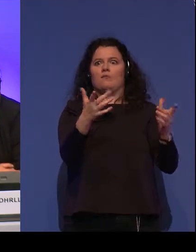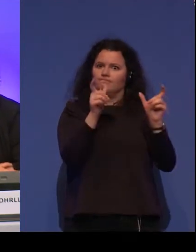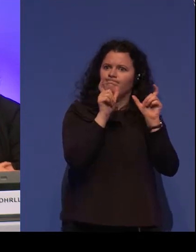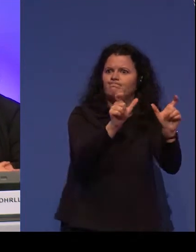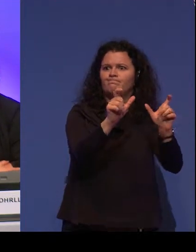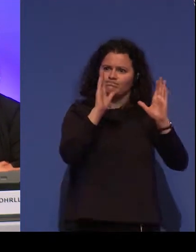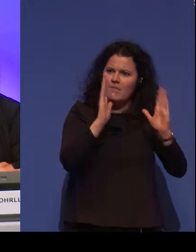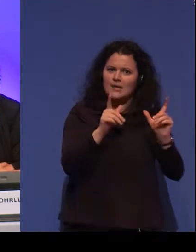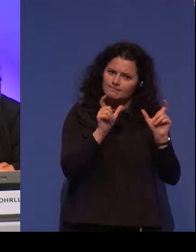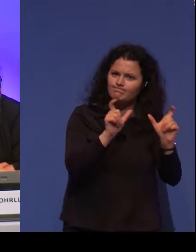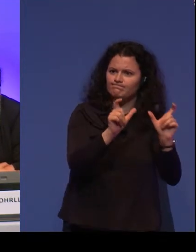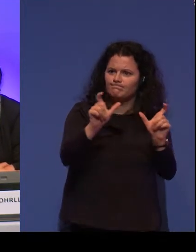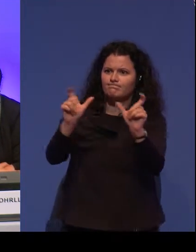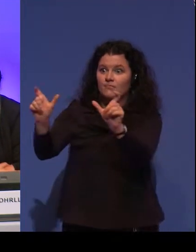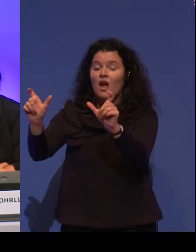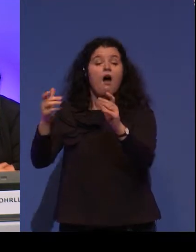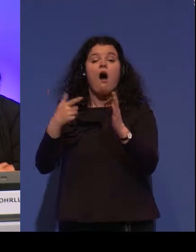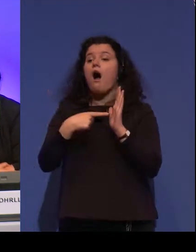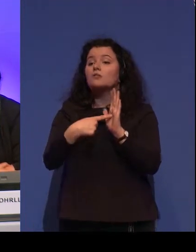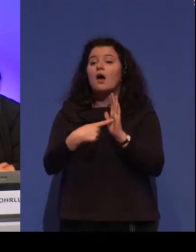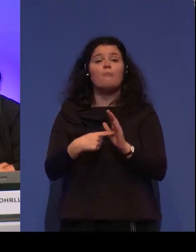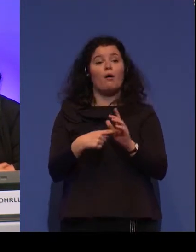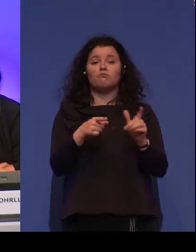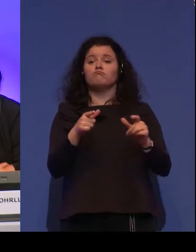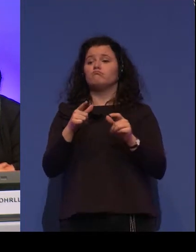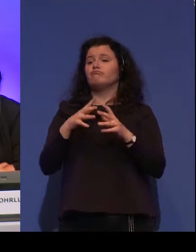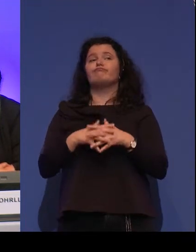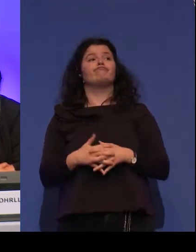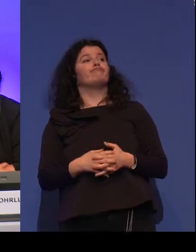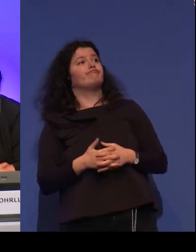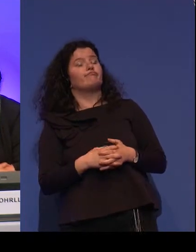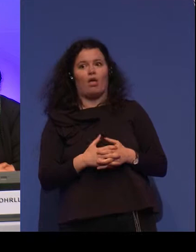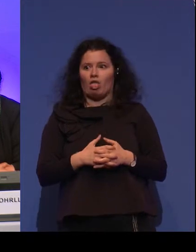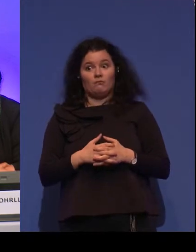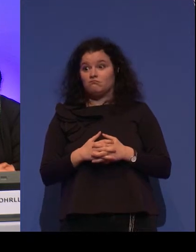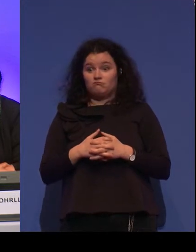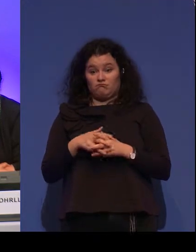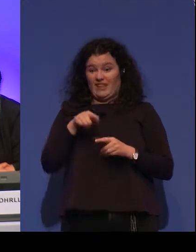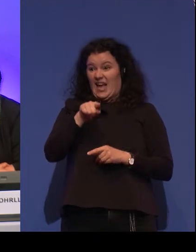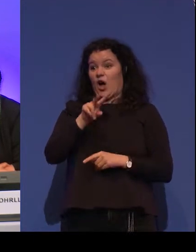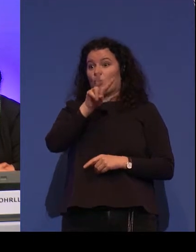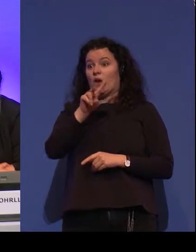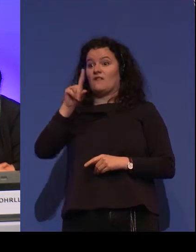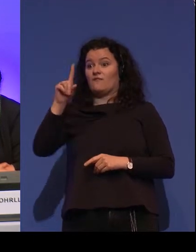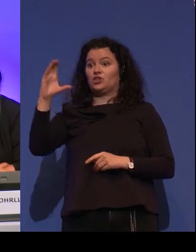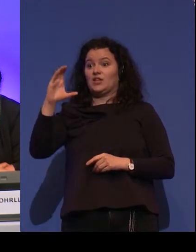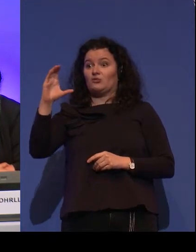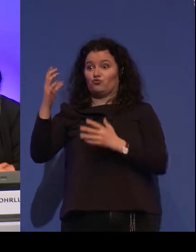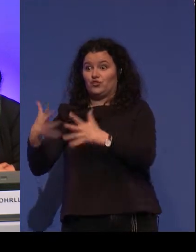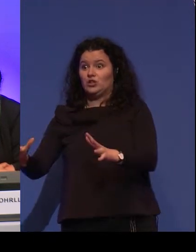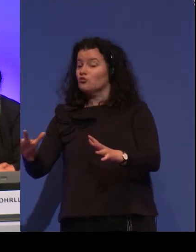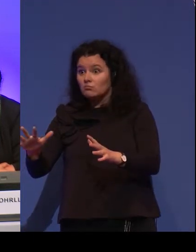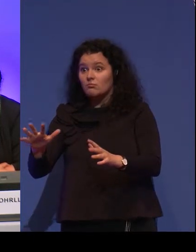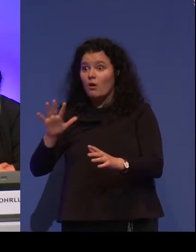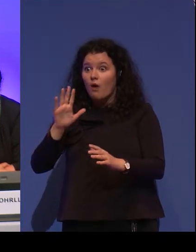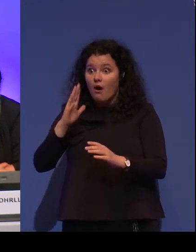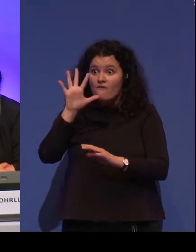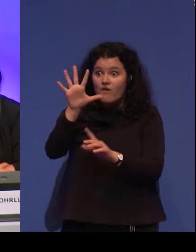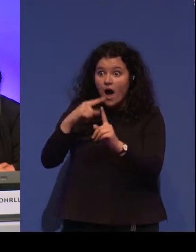to reach even 5 degrees by the end of this century, with dramatically larger amount